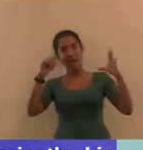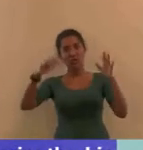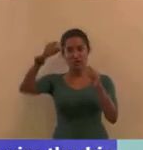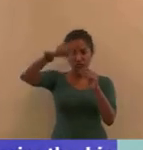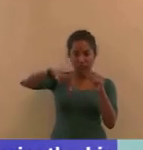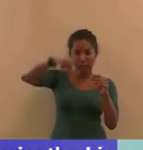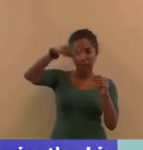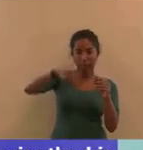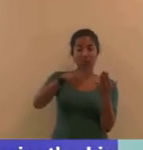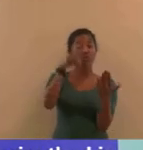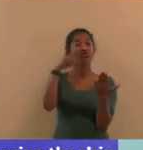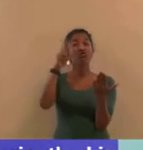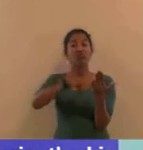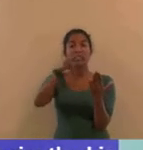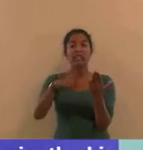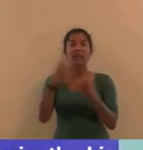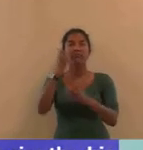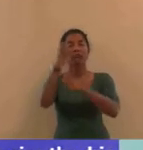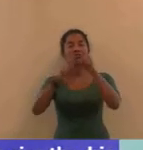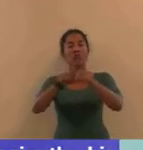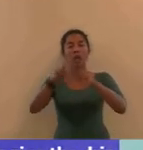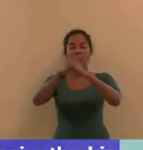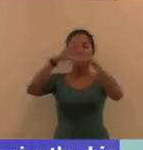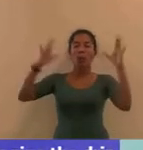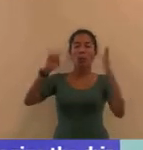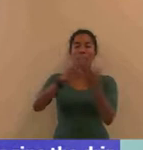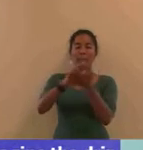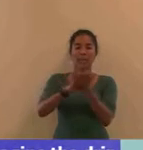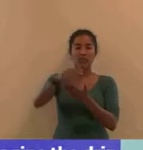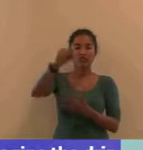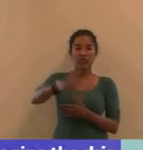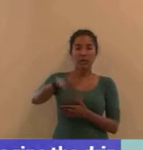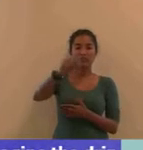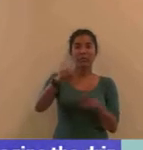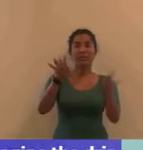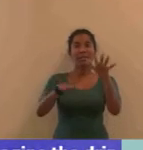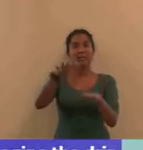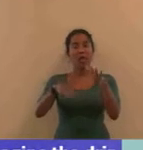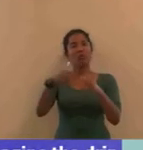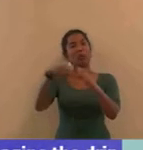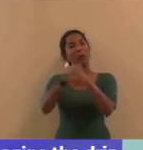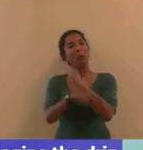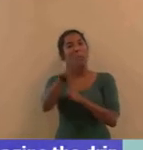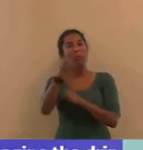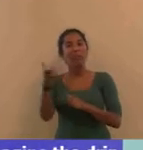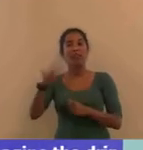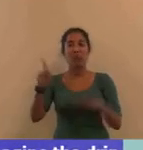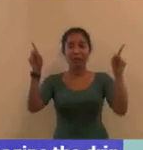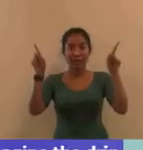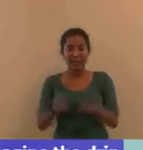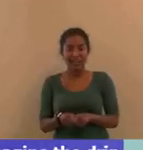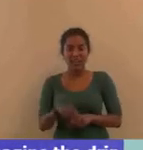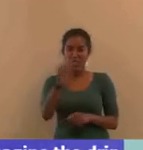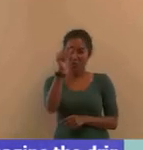told to imagine the drip of water, just like the poor people from India, even the tiniest amount.